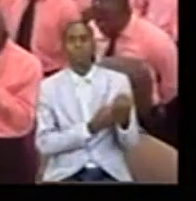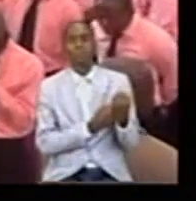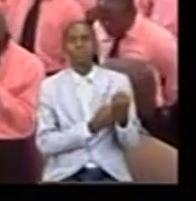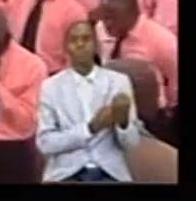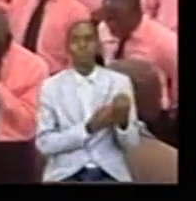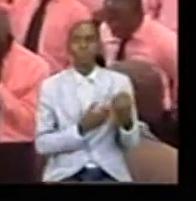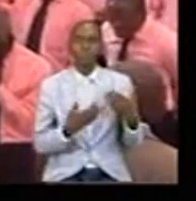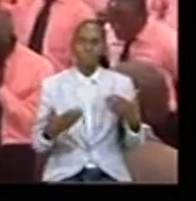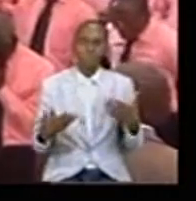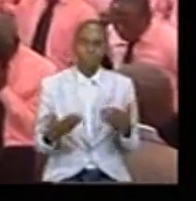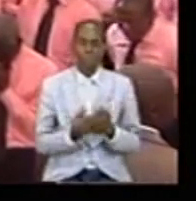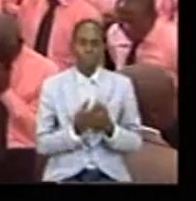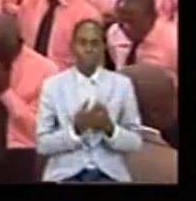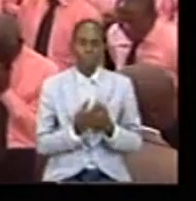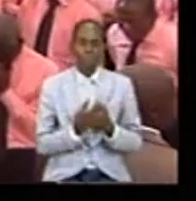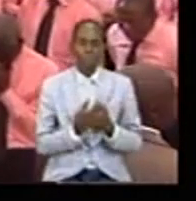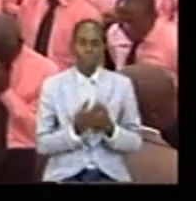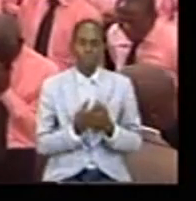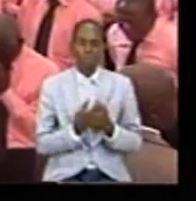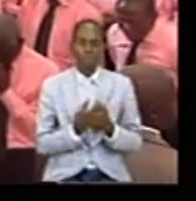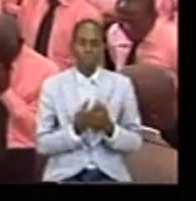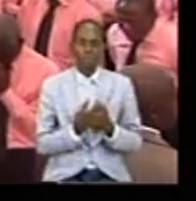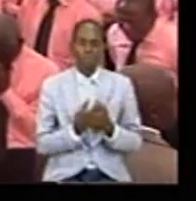new stamina.